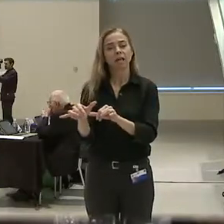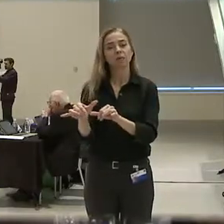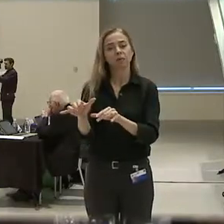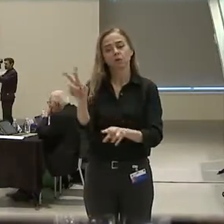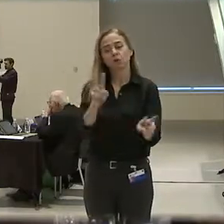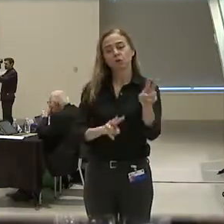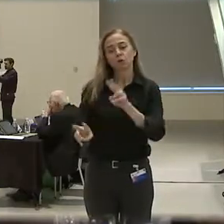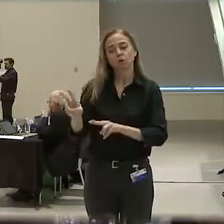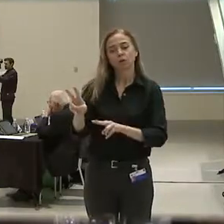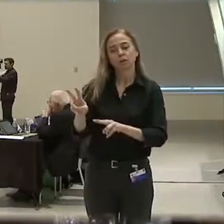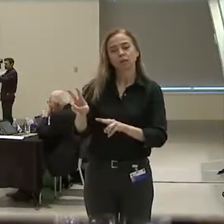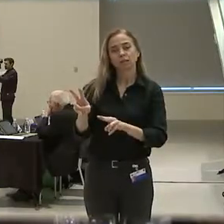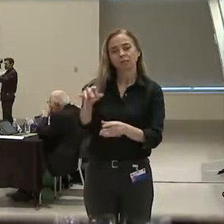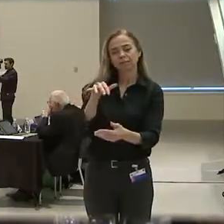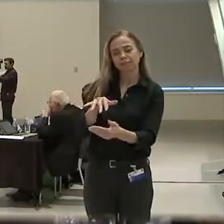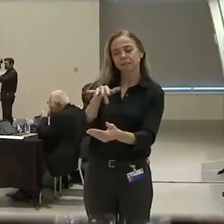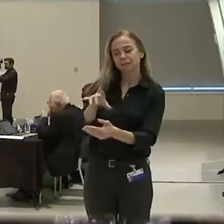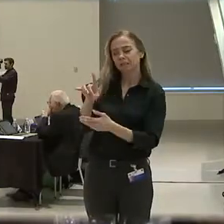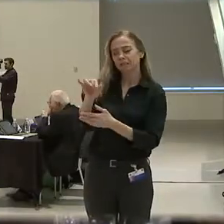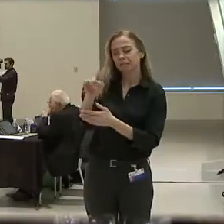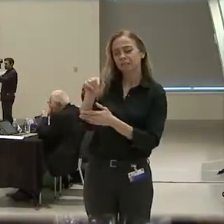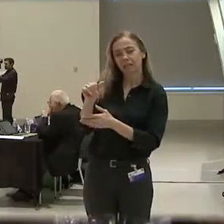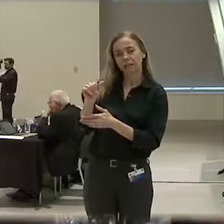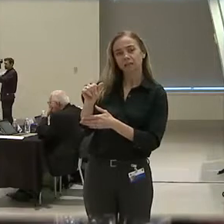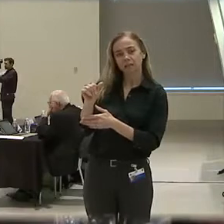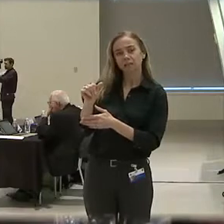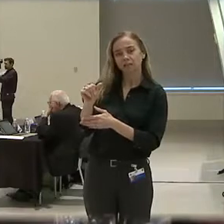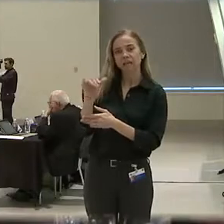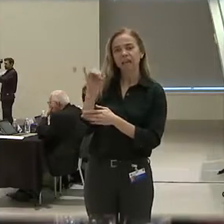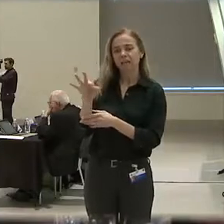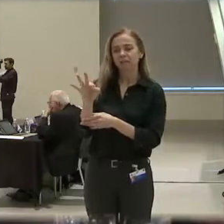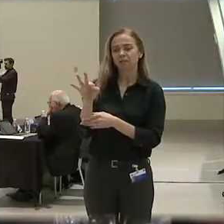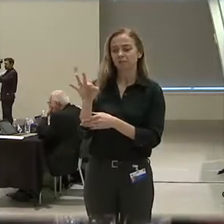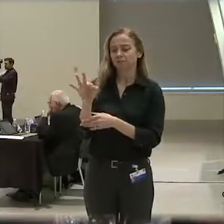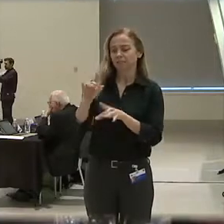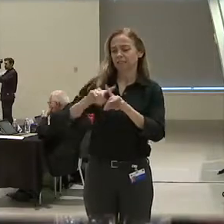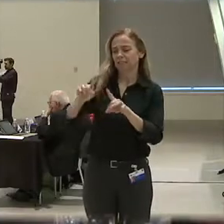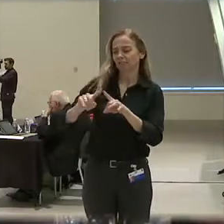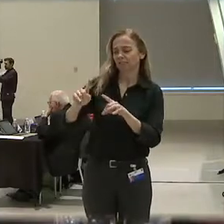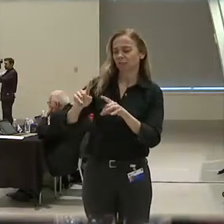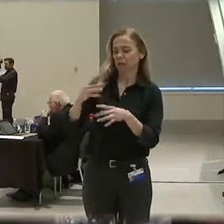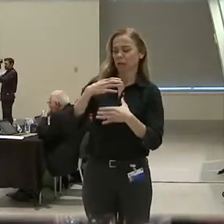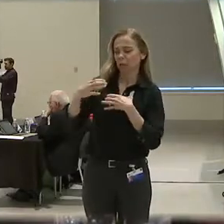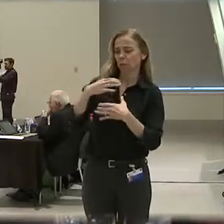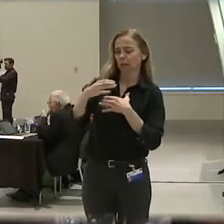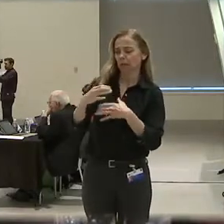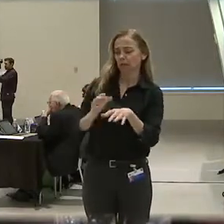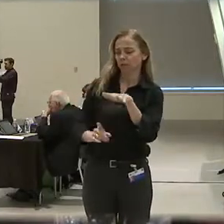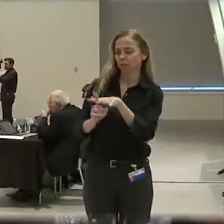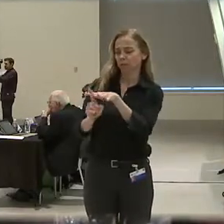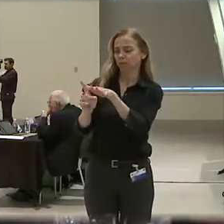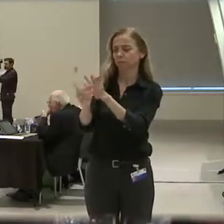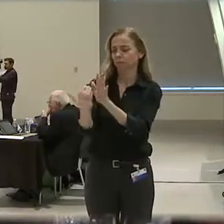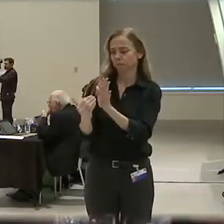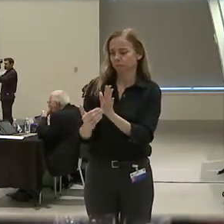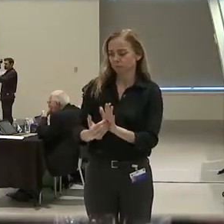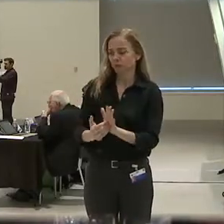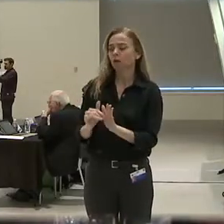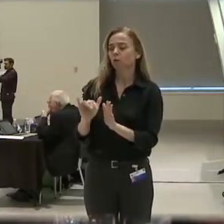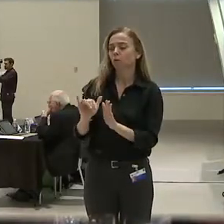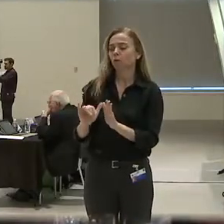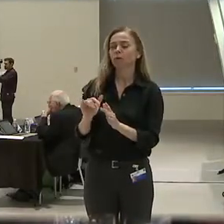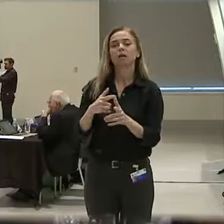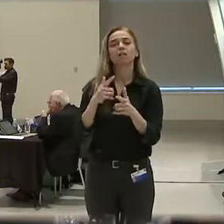at studying the data on civilian complaints. If there are certain types of complaints that are becoming more frequent, I think that can